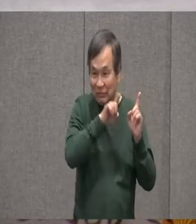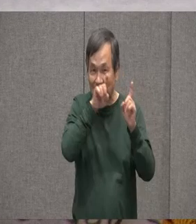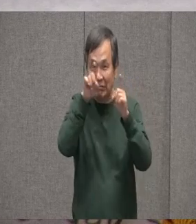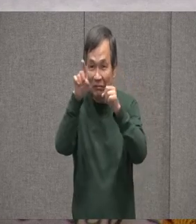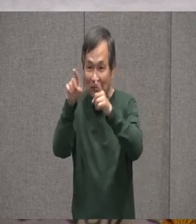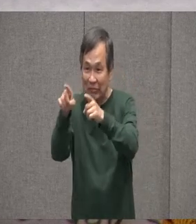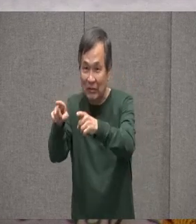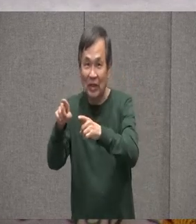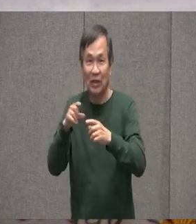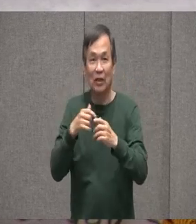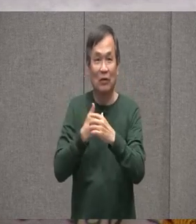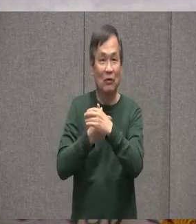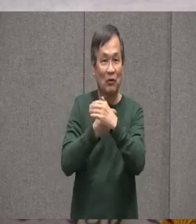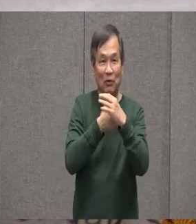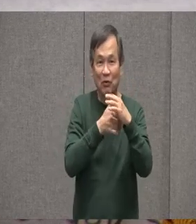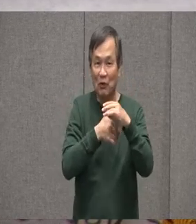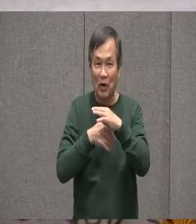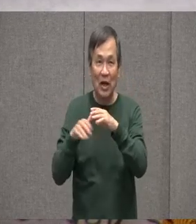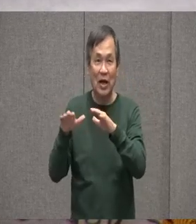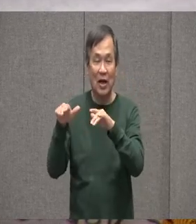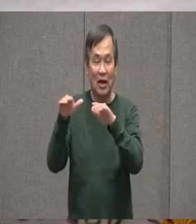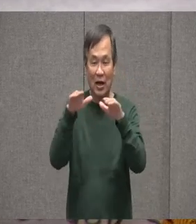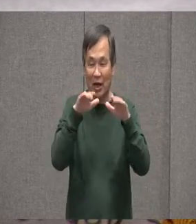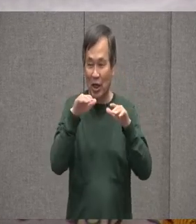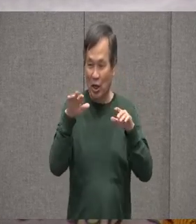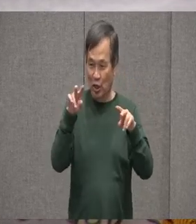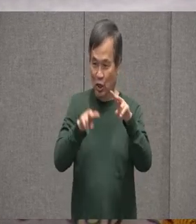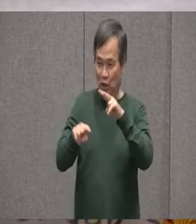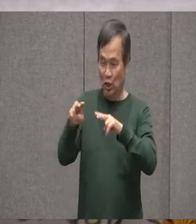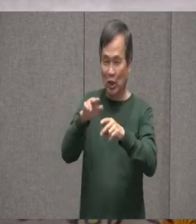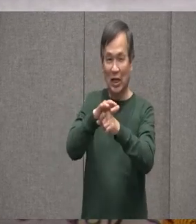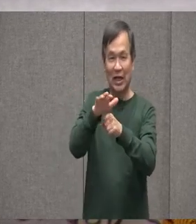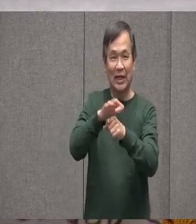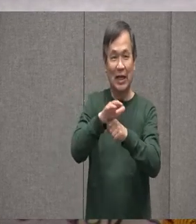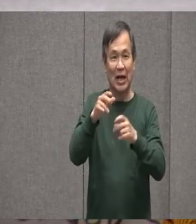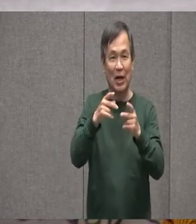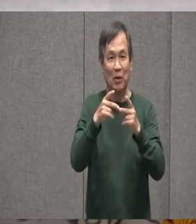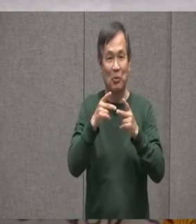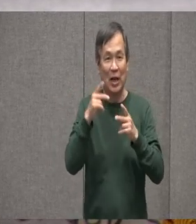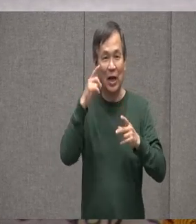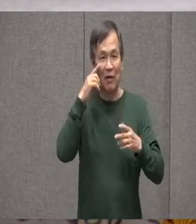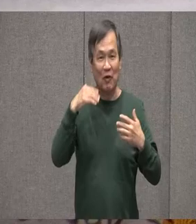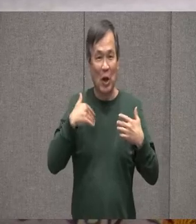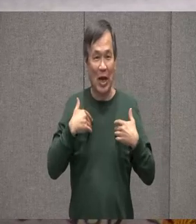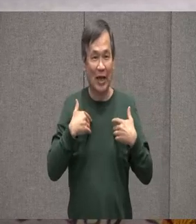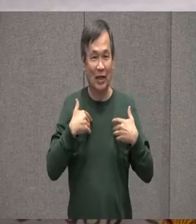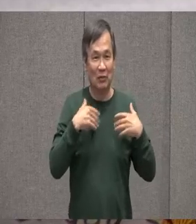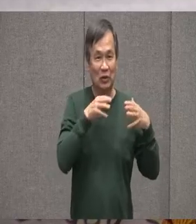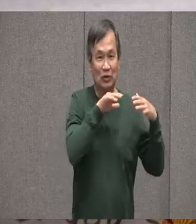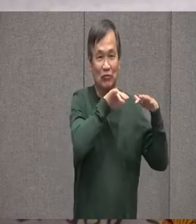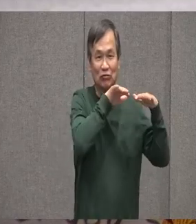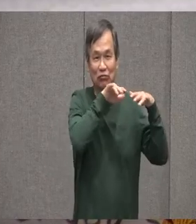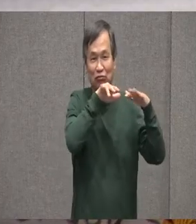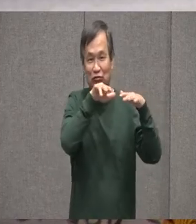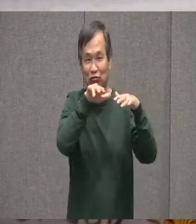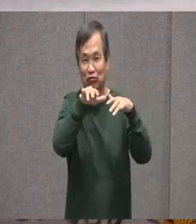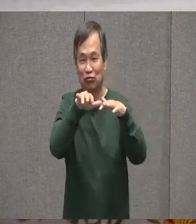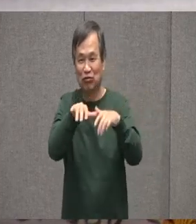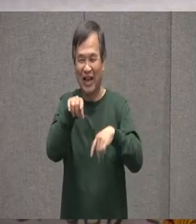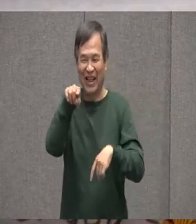final survey. It looked like a place with plenty of space for the animals headed that way.